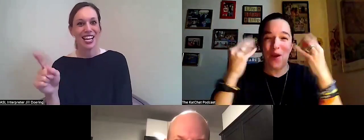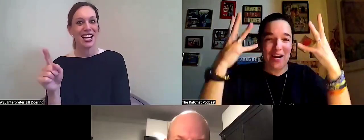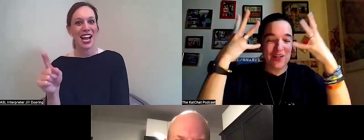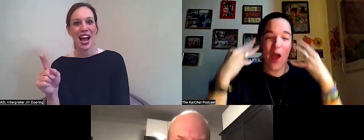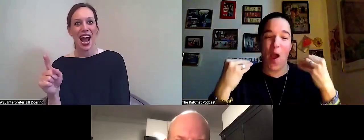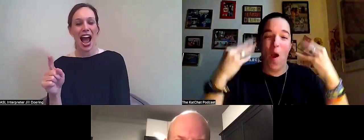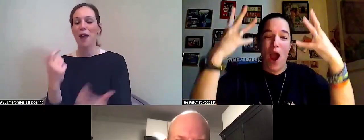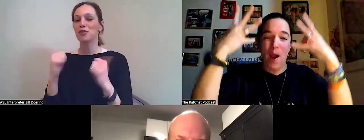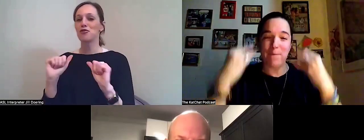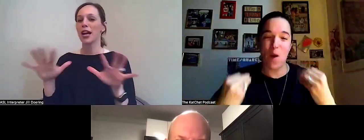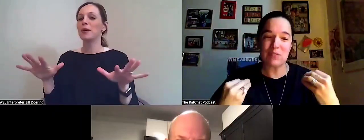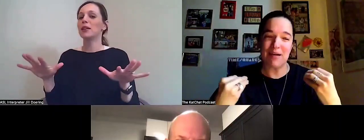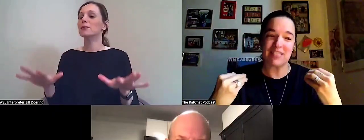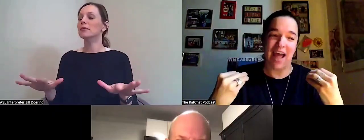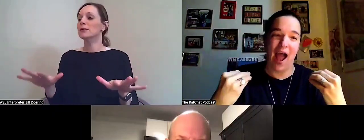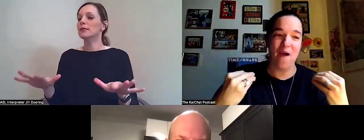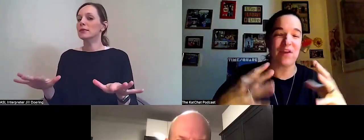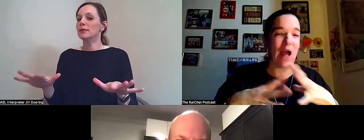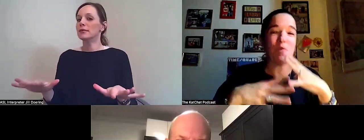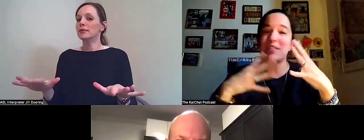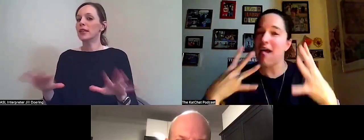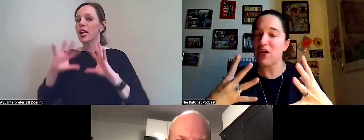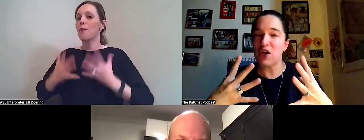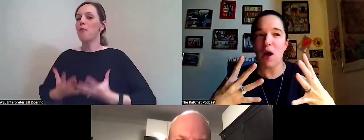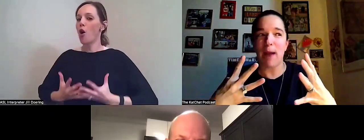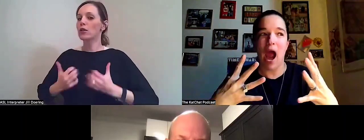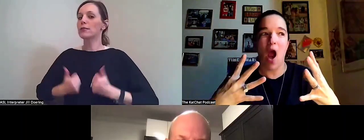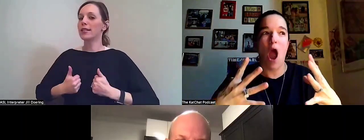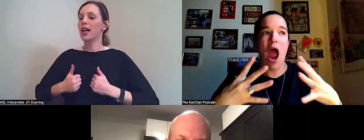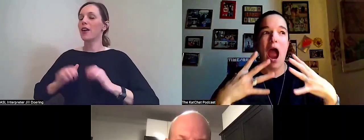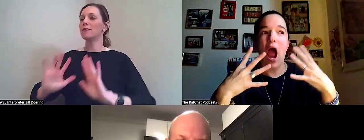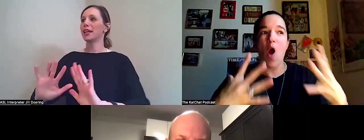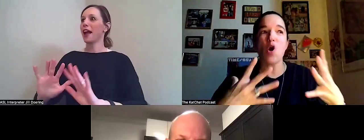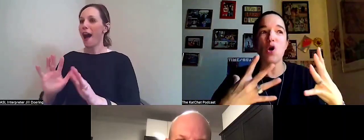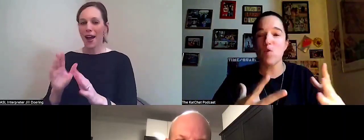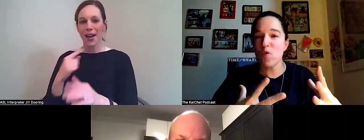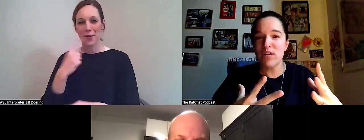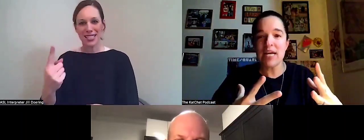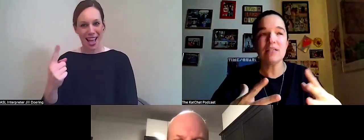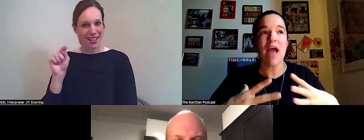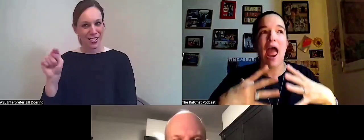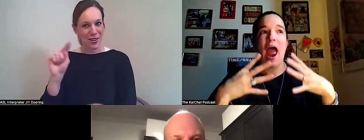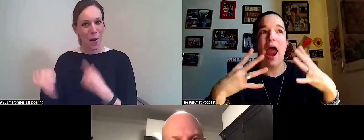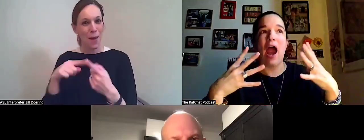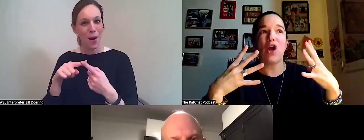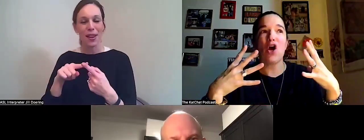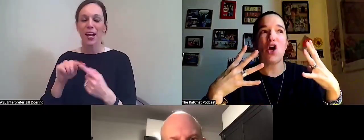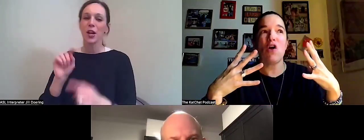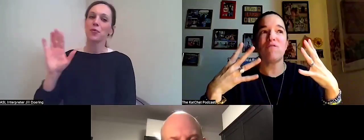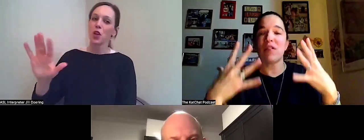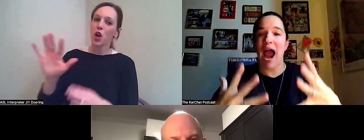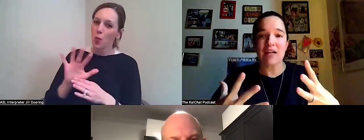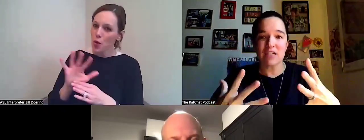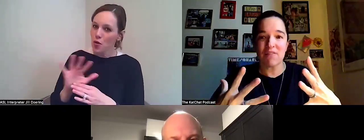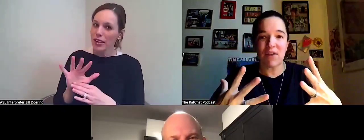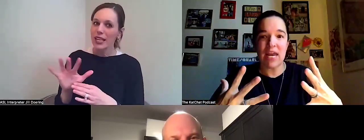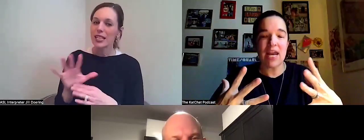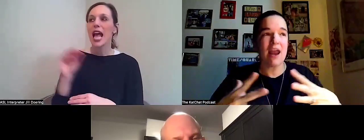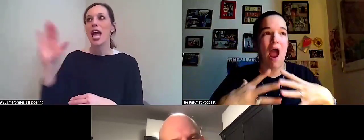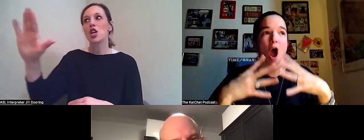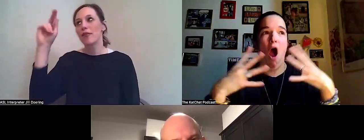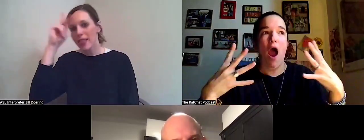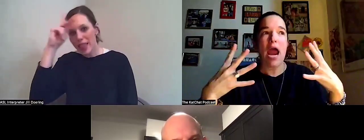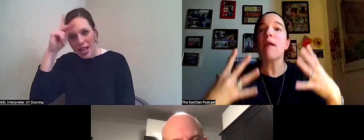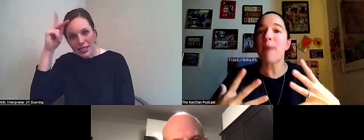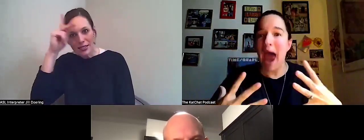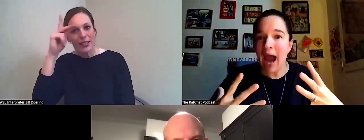trying to, compose myself, and I was telling her about how her movies and her